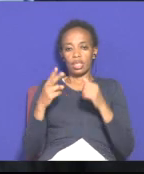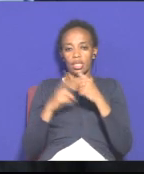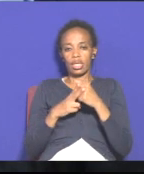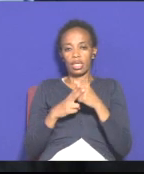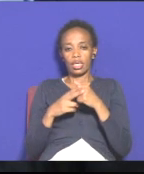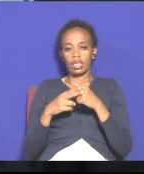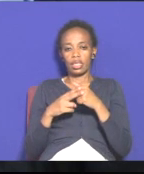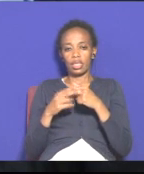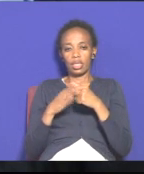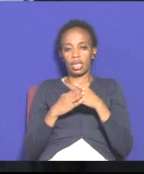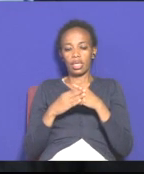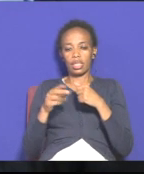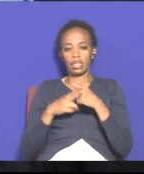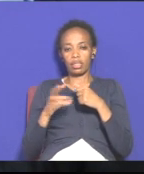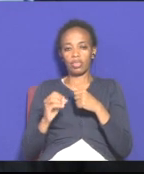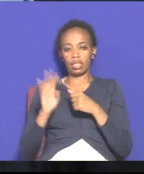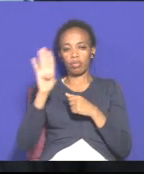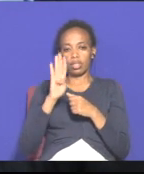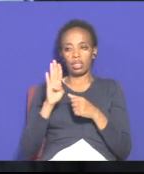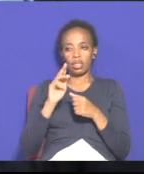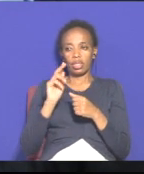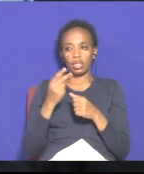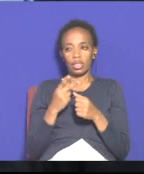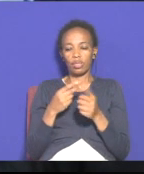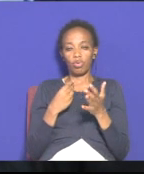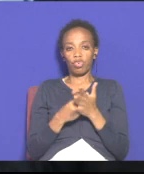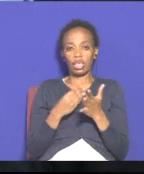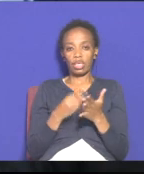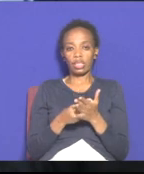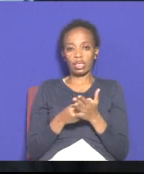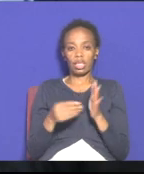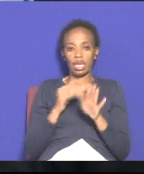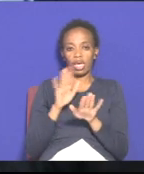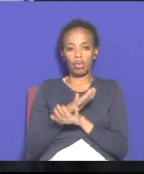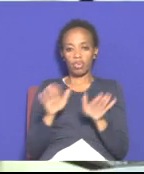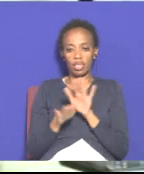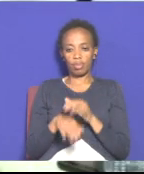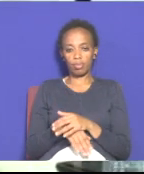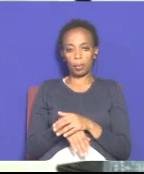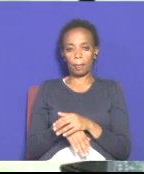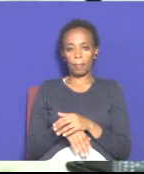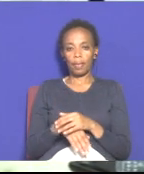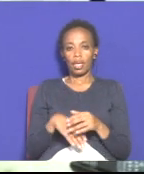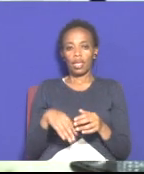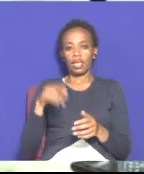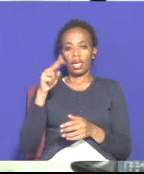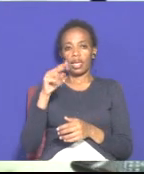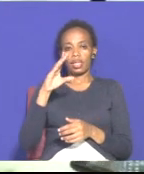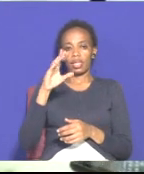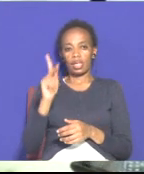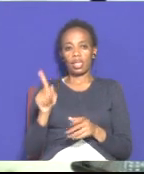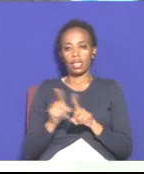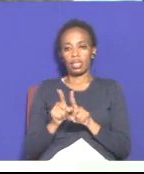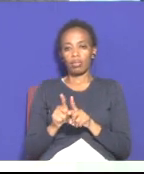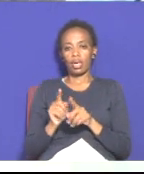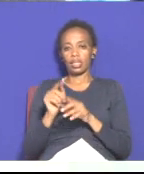970 billion Kenya shillings to finance everything else. The Council of Churches has now reiterated